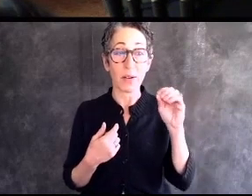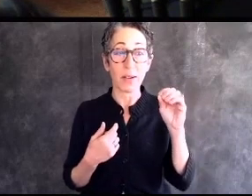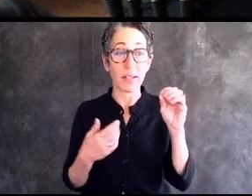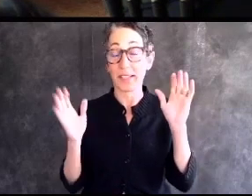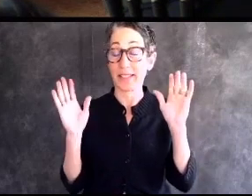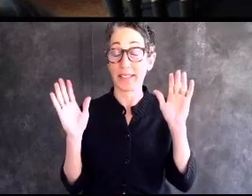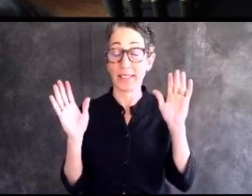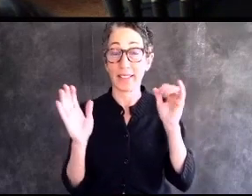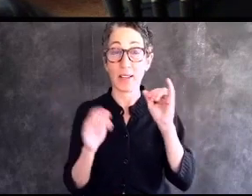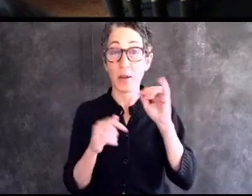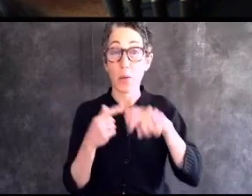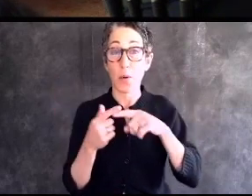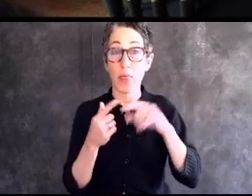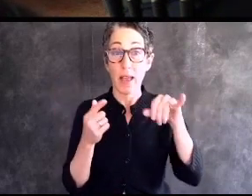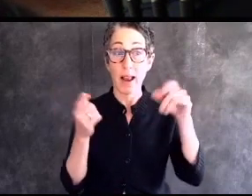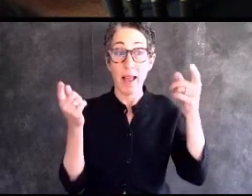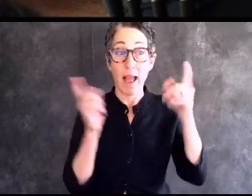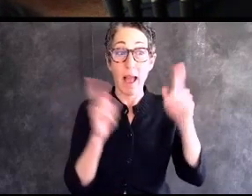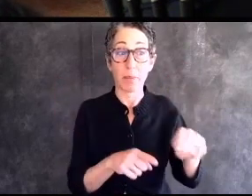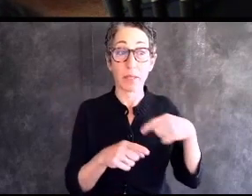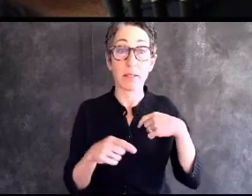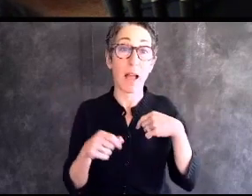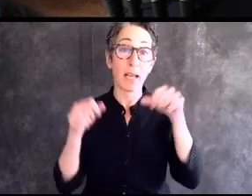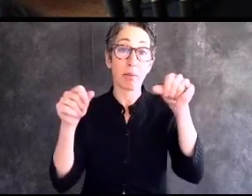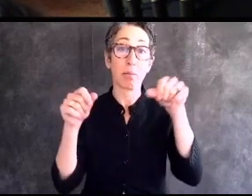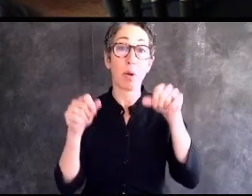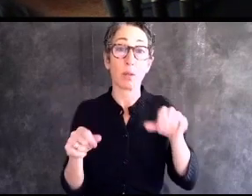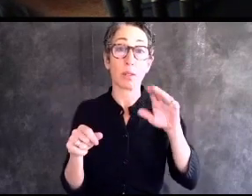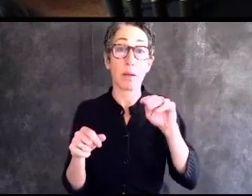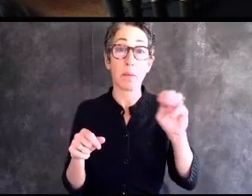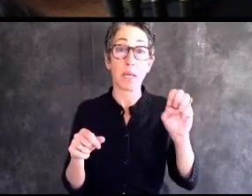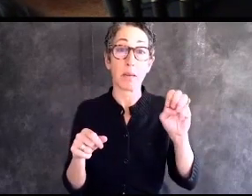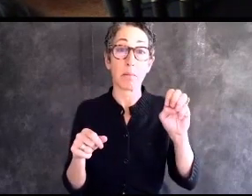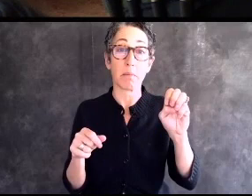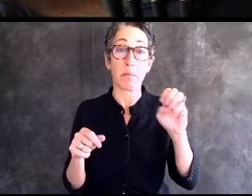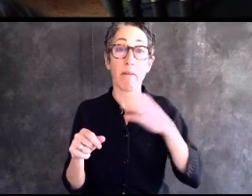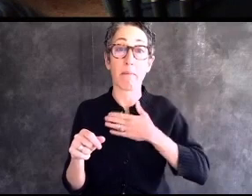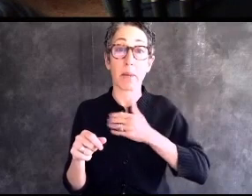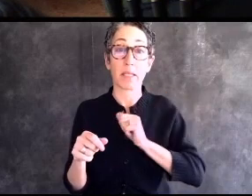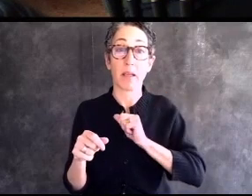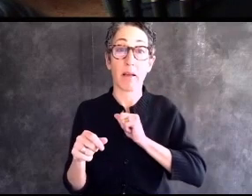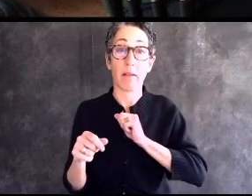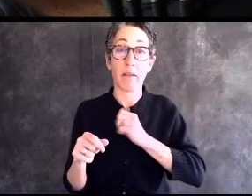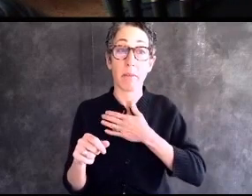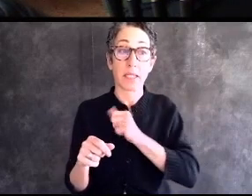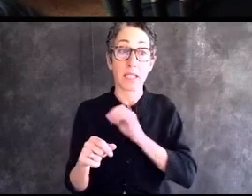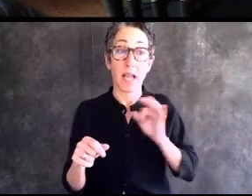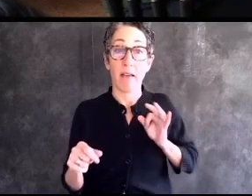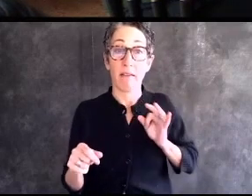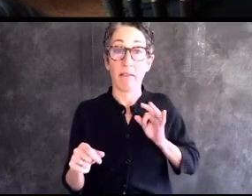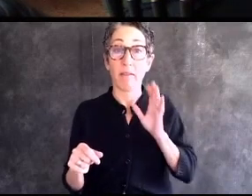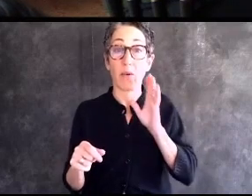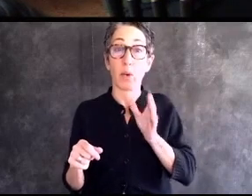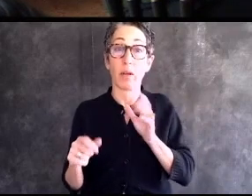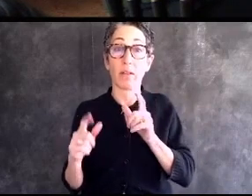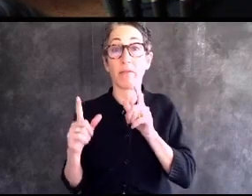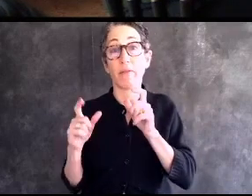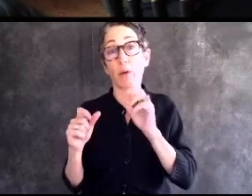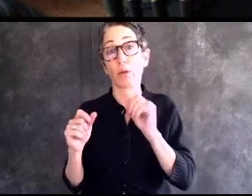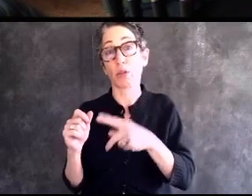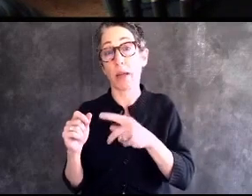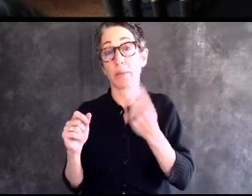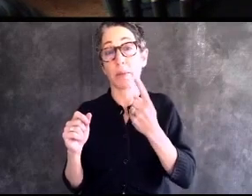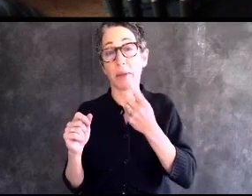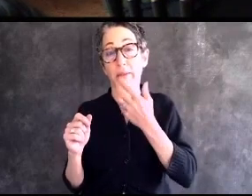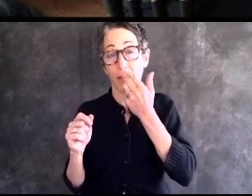that happens, I can just post a meme of myself. And my staff can just, Photoshop or caption whatever funny things and post